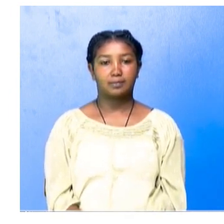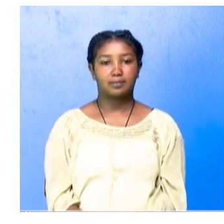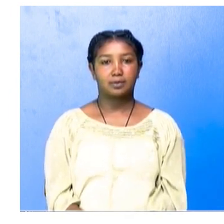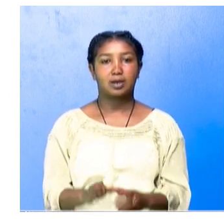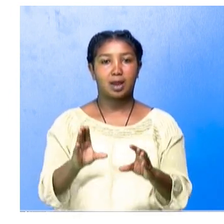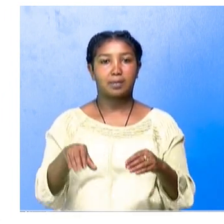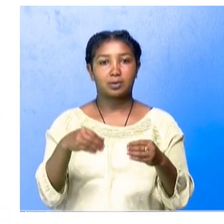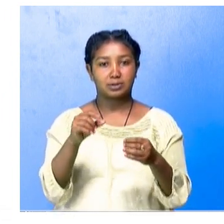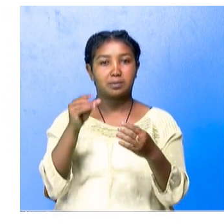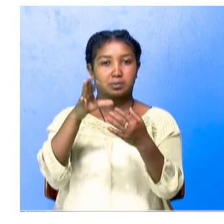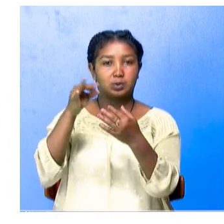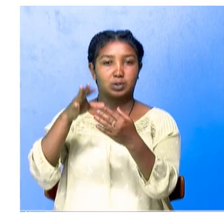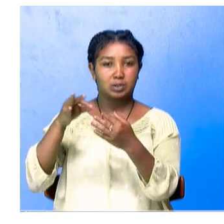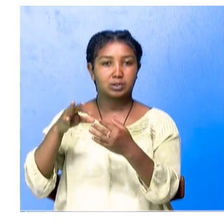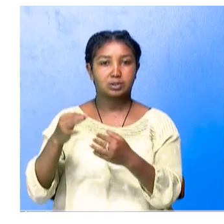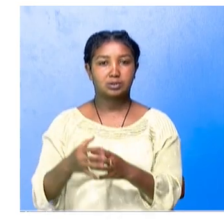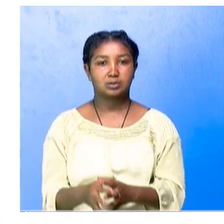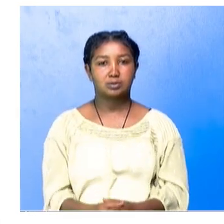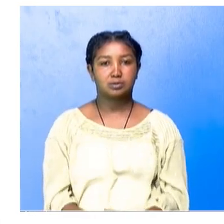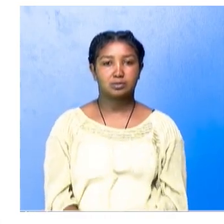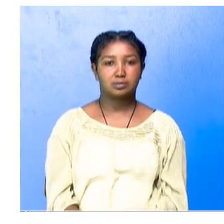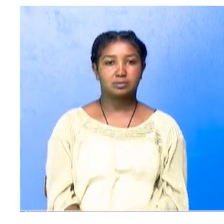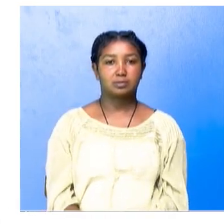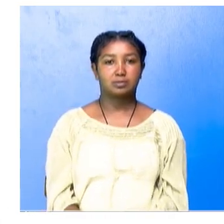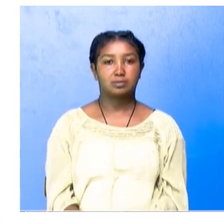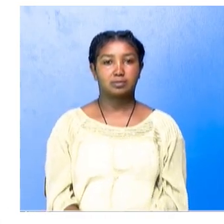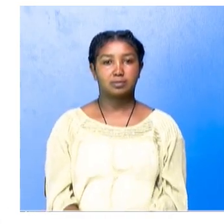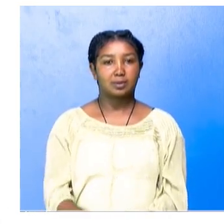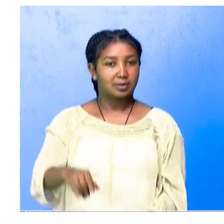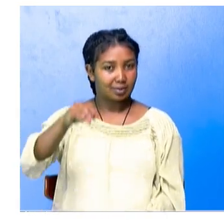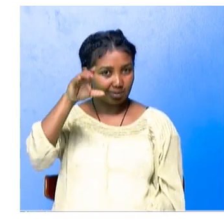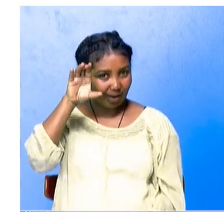Let me give you some choices from you can use from here. Must.